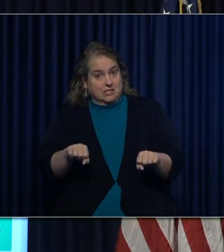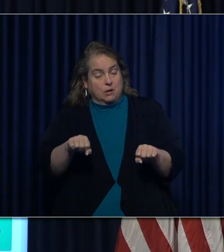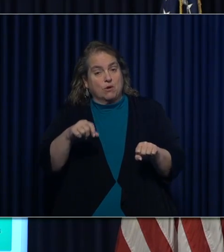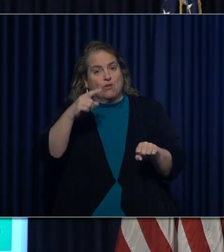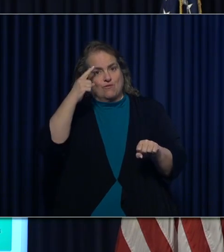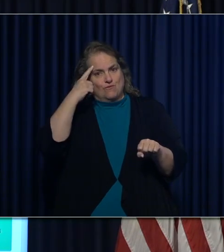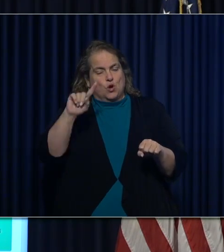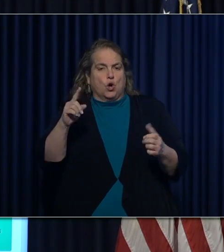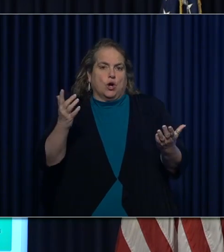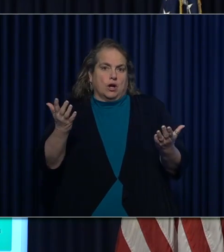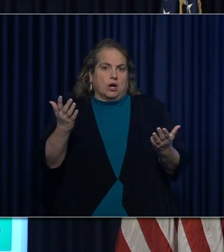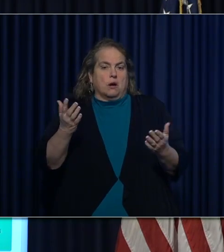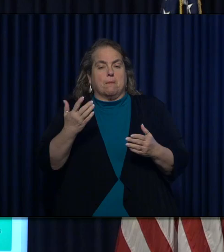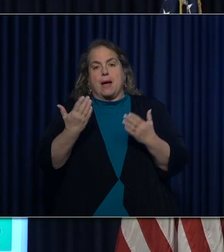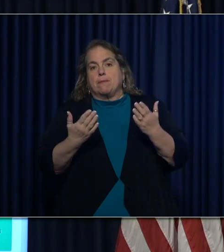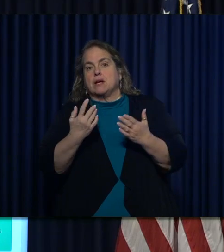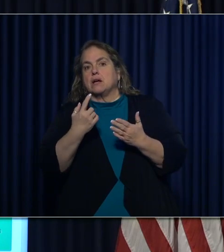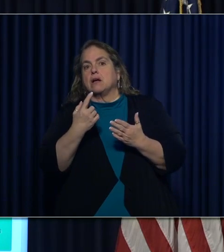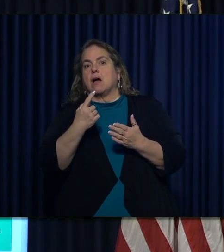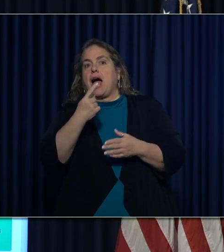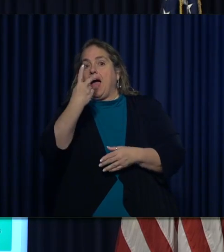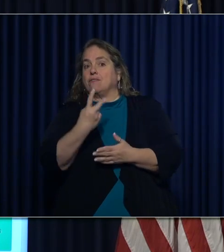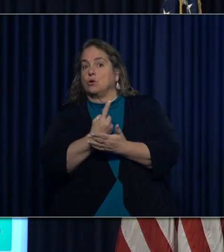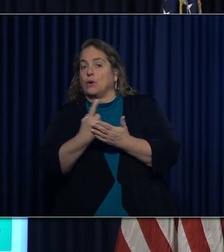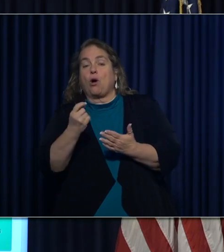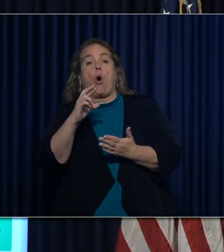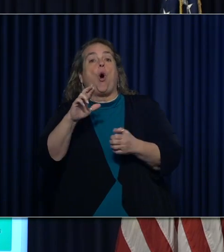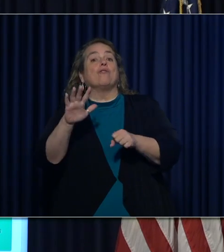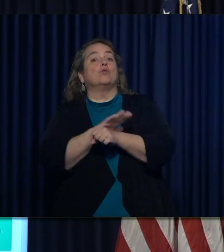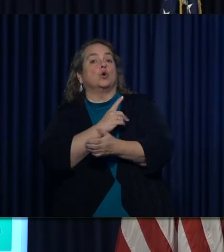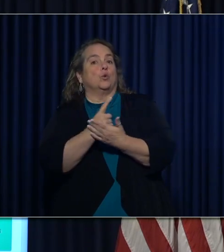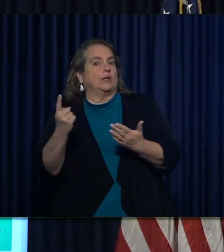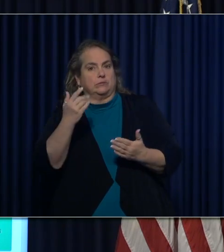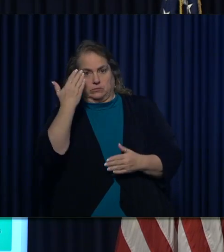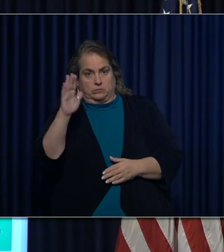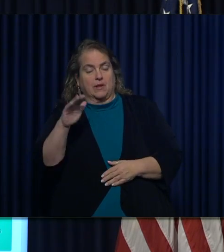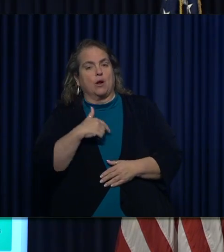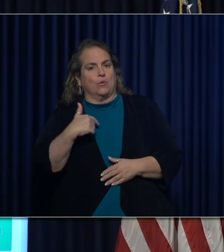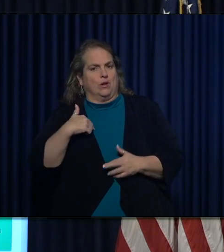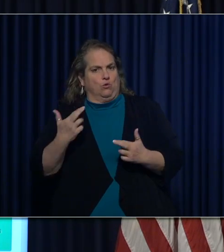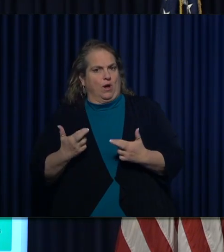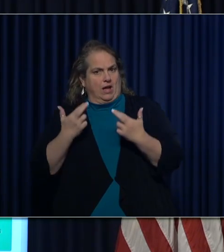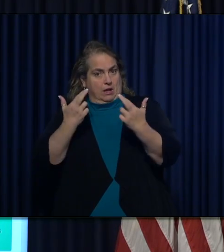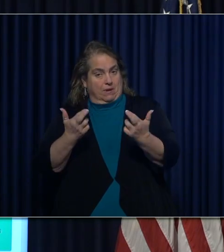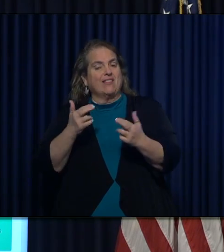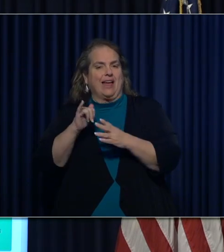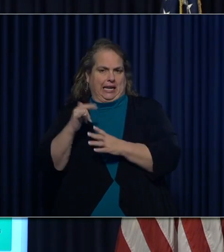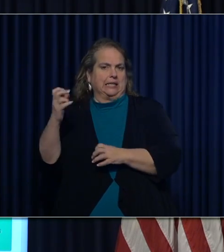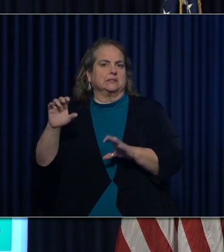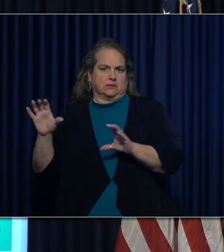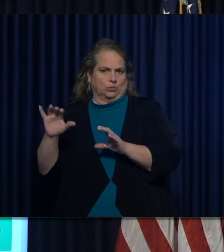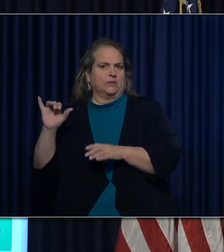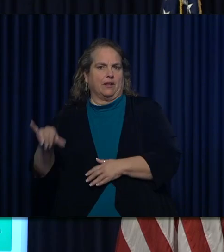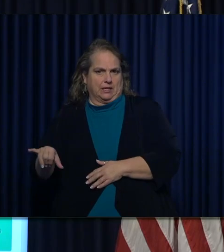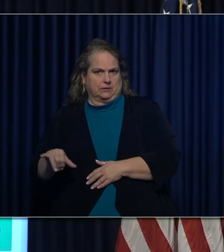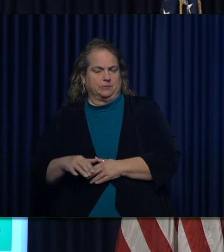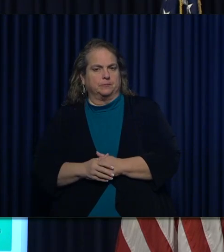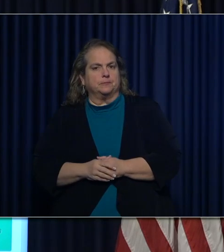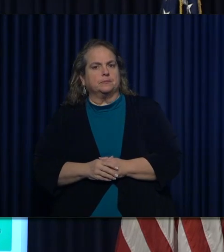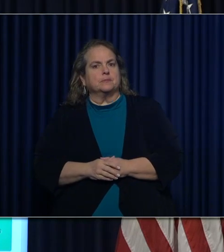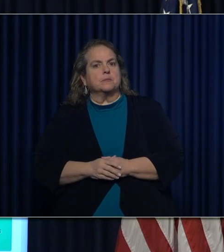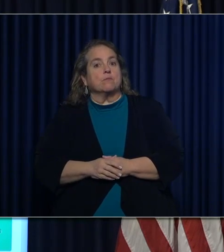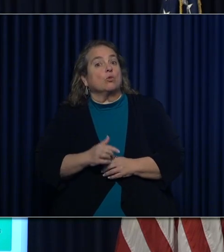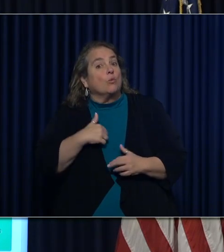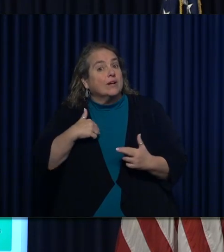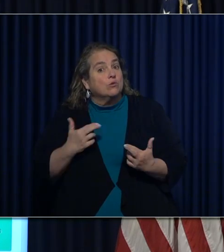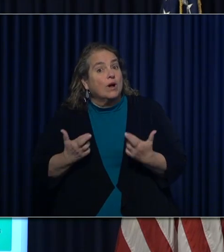for at least a portion of a week, if not a full week, and we would recommend at this point that he do so. We